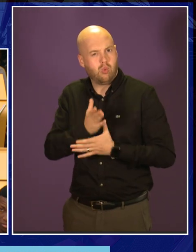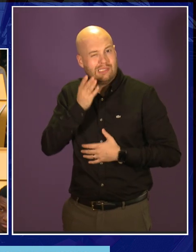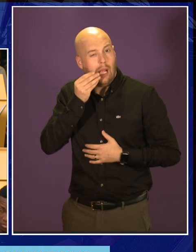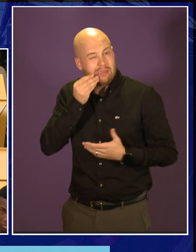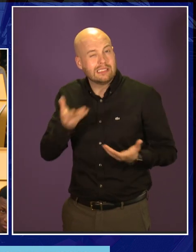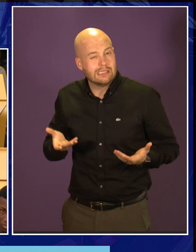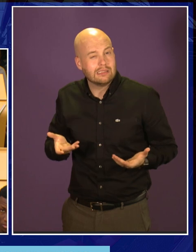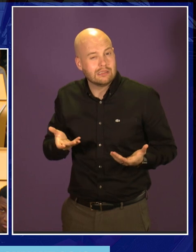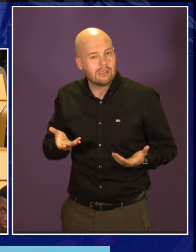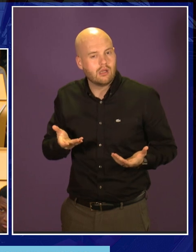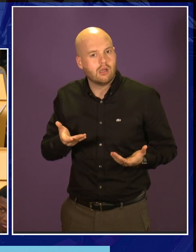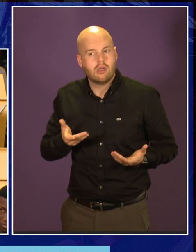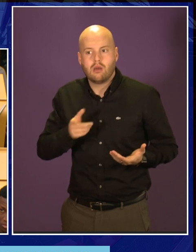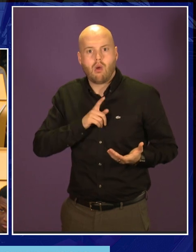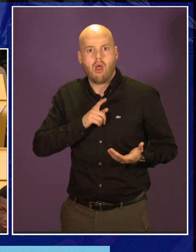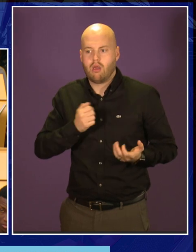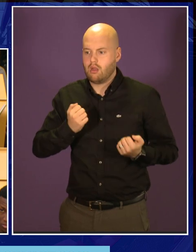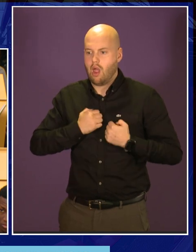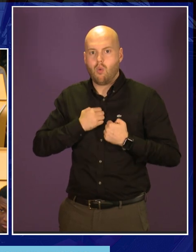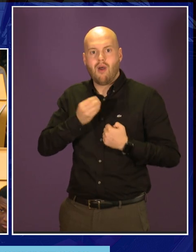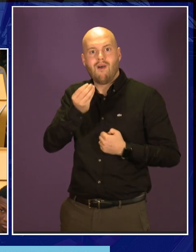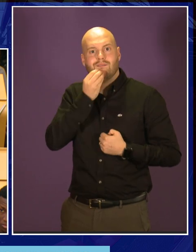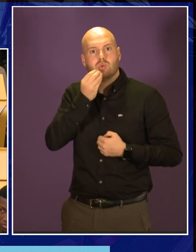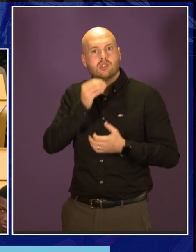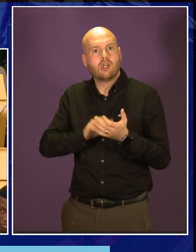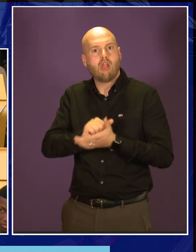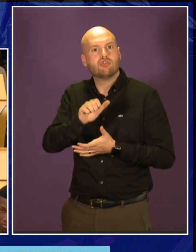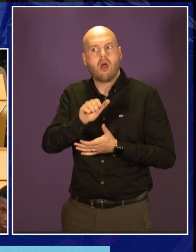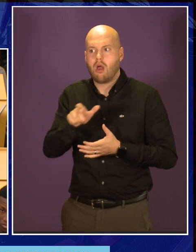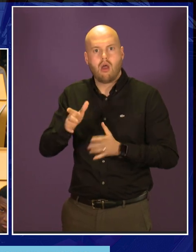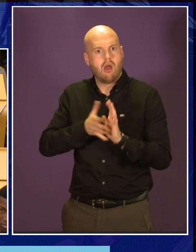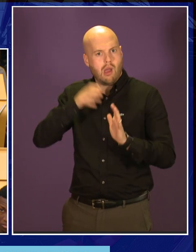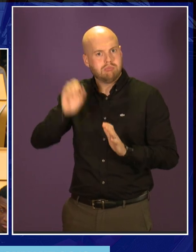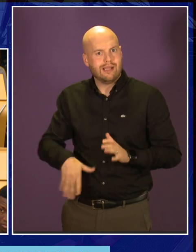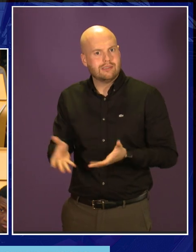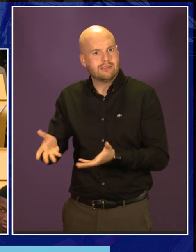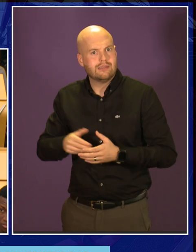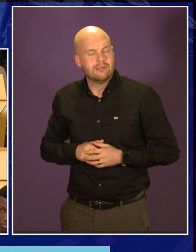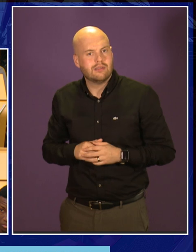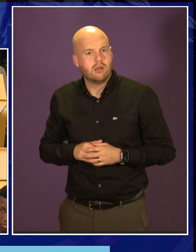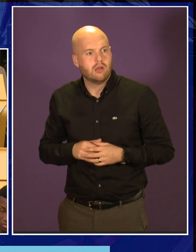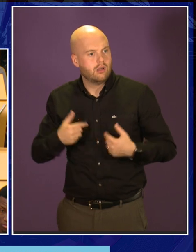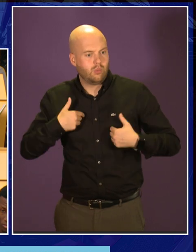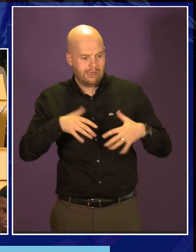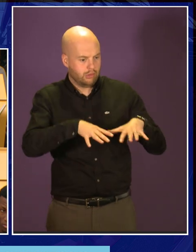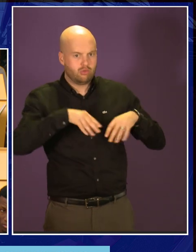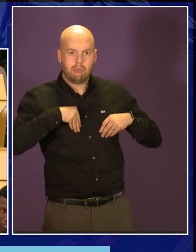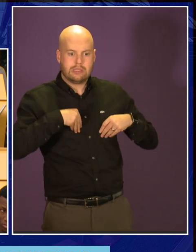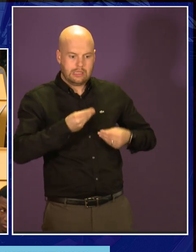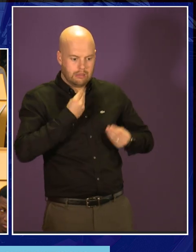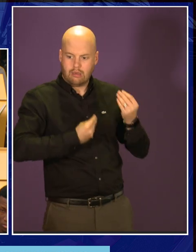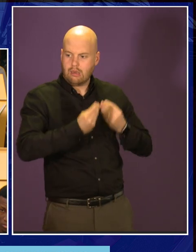cultural, our way of eating, our food culture have been abandoned. And we are adopting measures that are not part of our